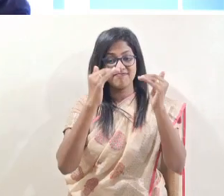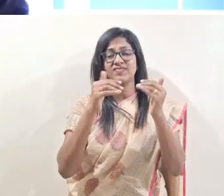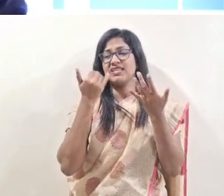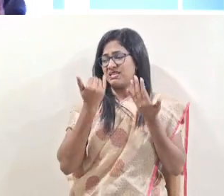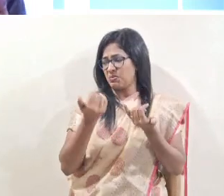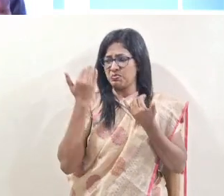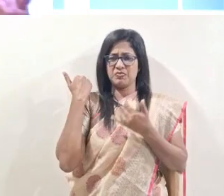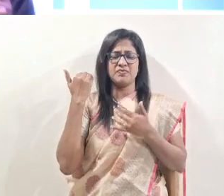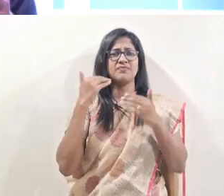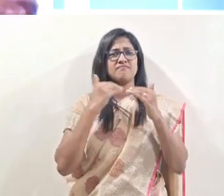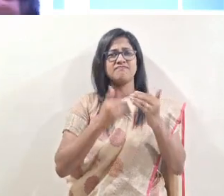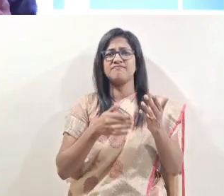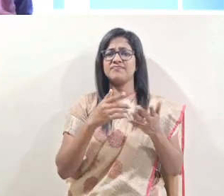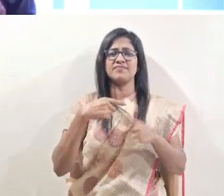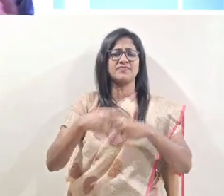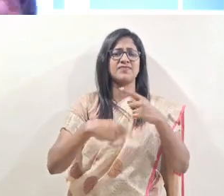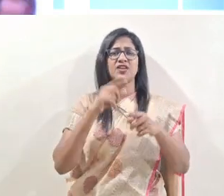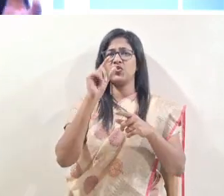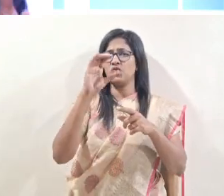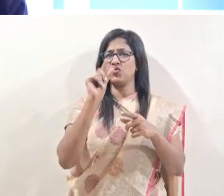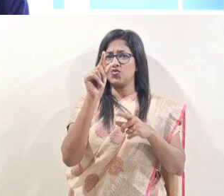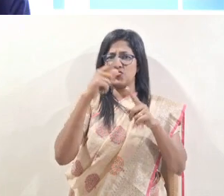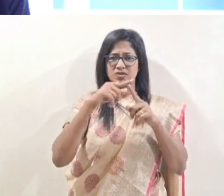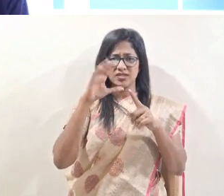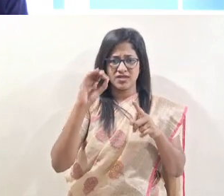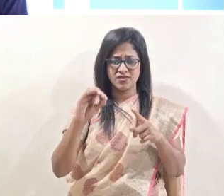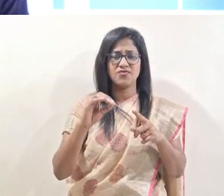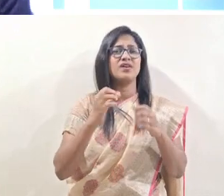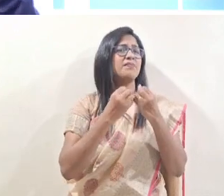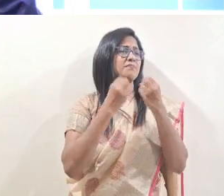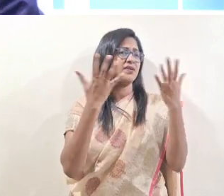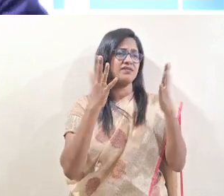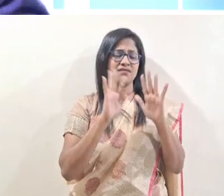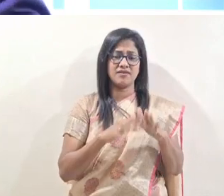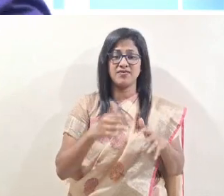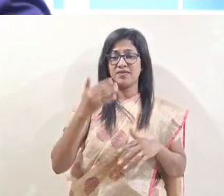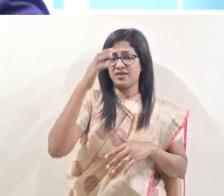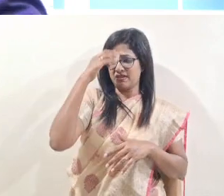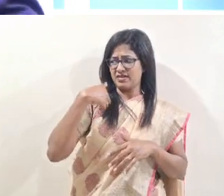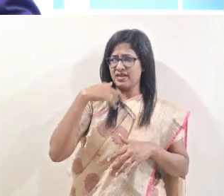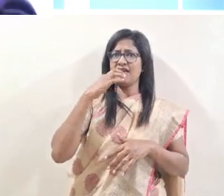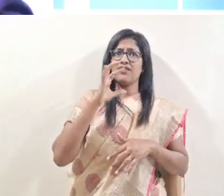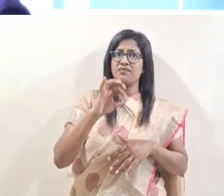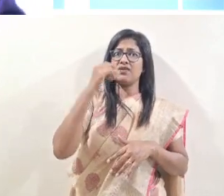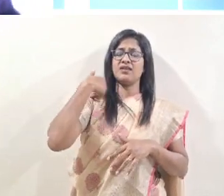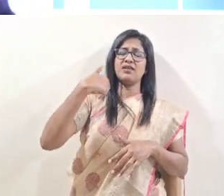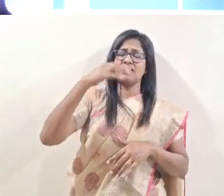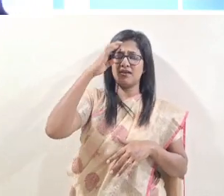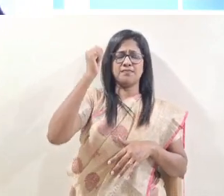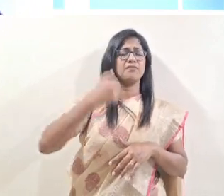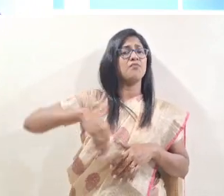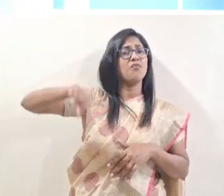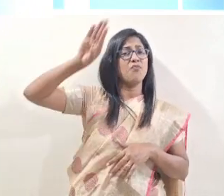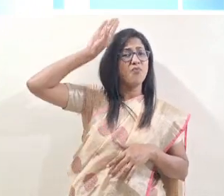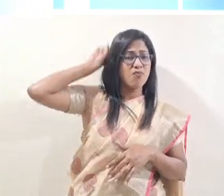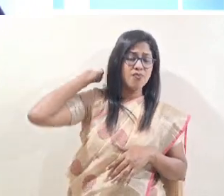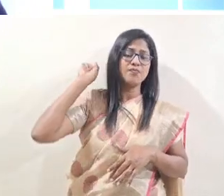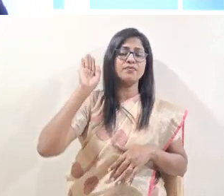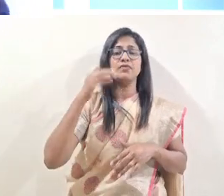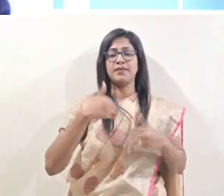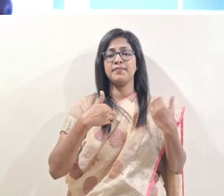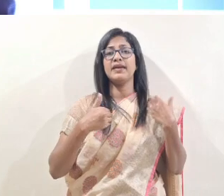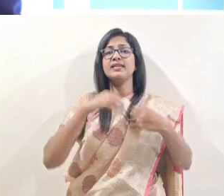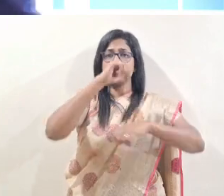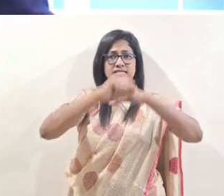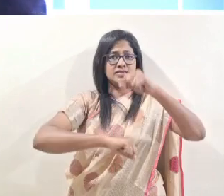We have. You mentioned somewhere UTO and driverless trains are there. In fact, I remember when long time back, I was